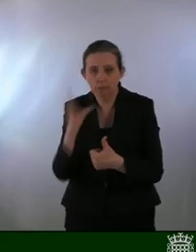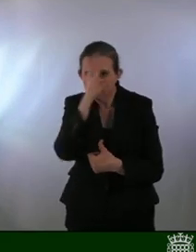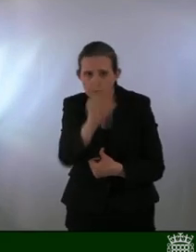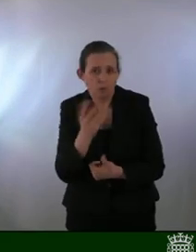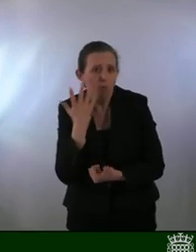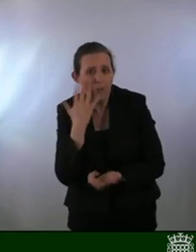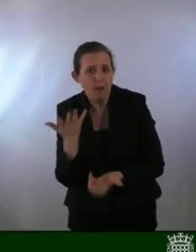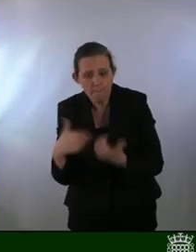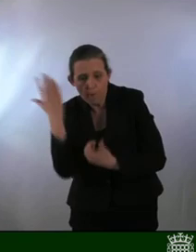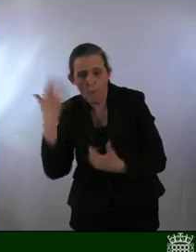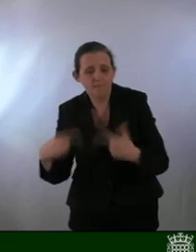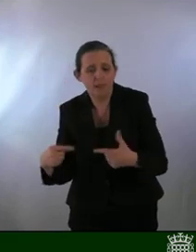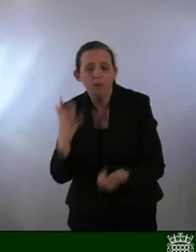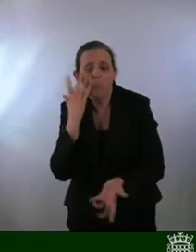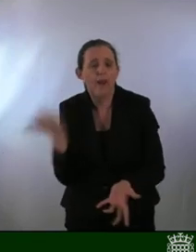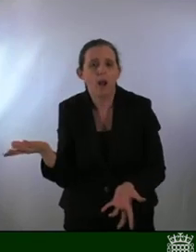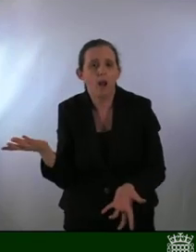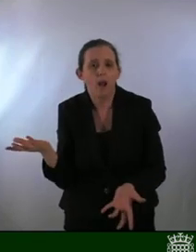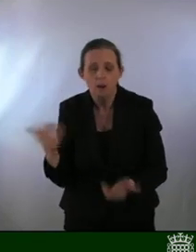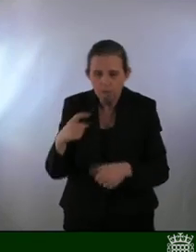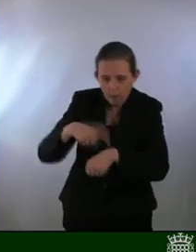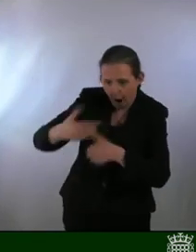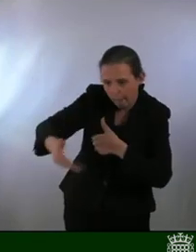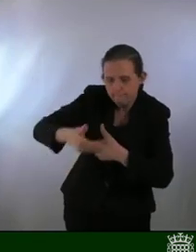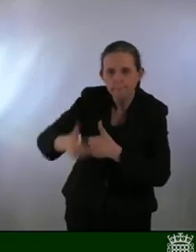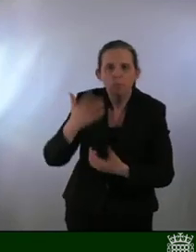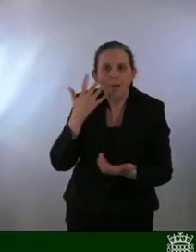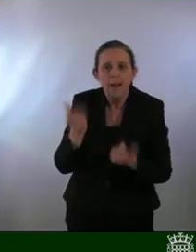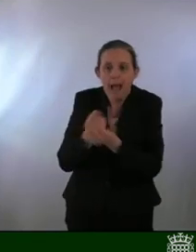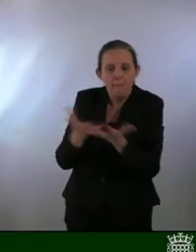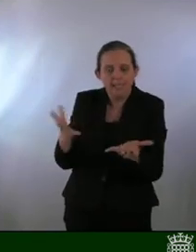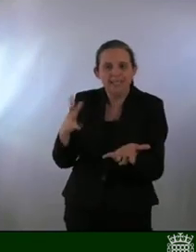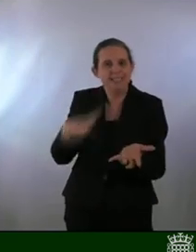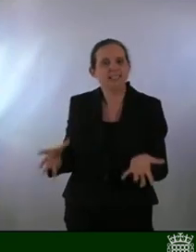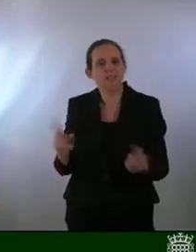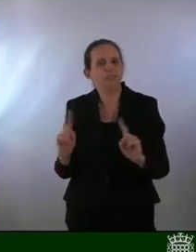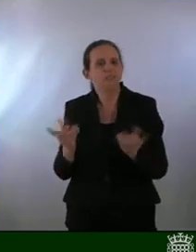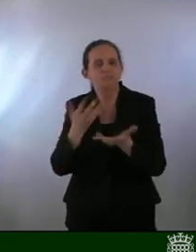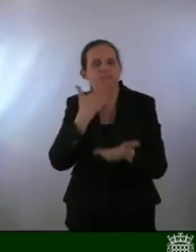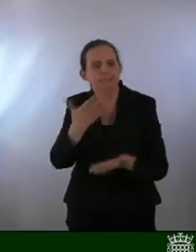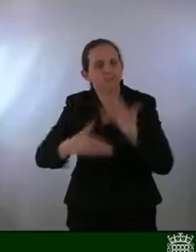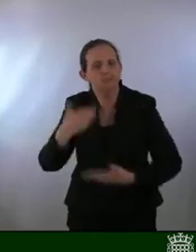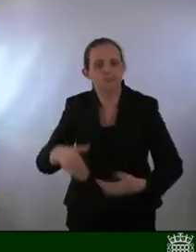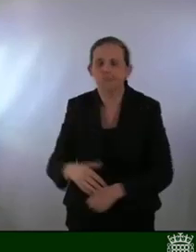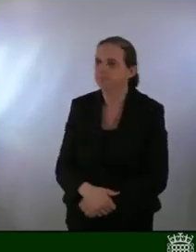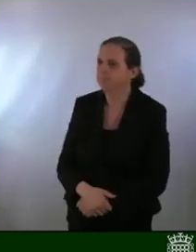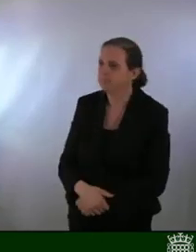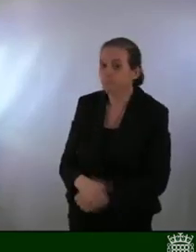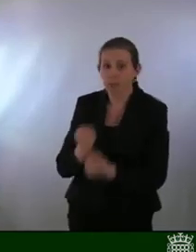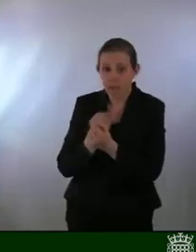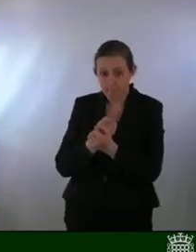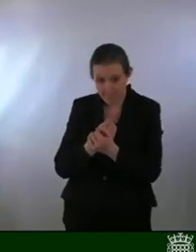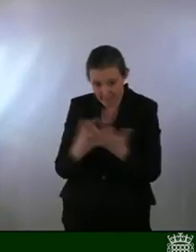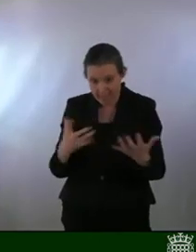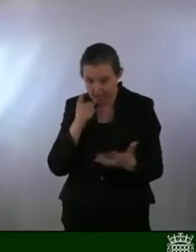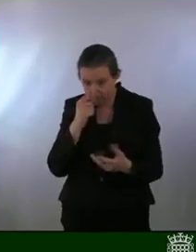kits are going to be made available, what time frame, and how many does he think we're going to need? As many as possible, as soon